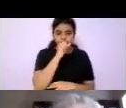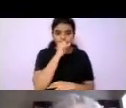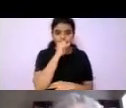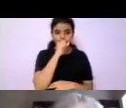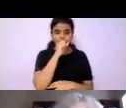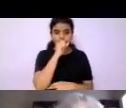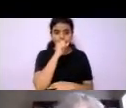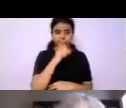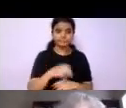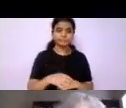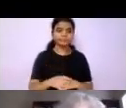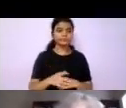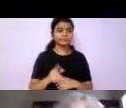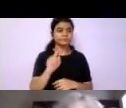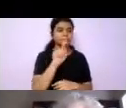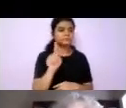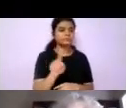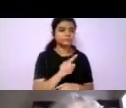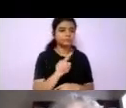Skip share screen.